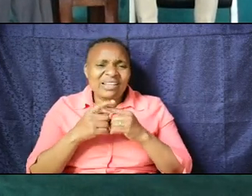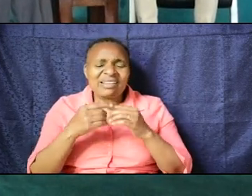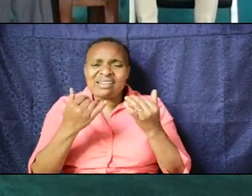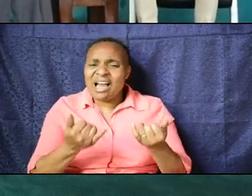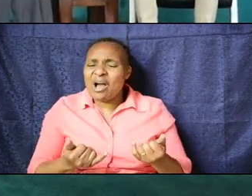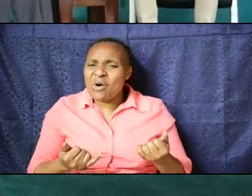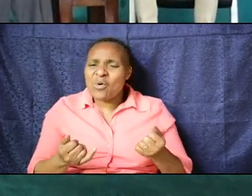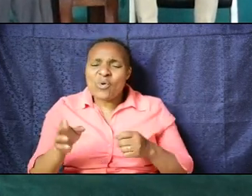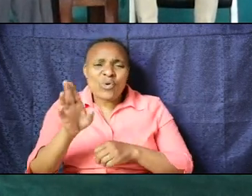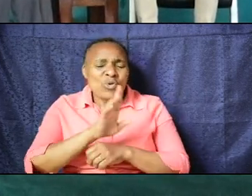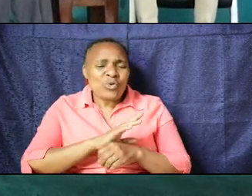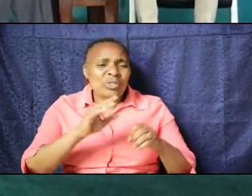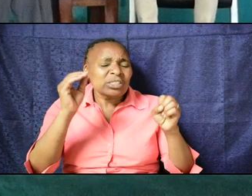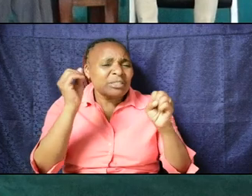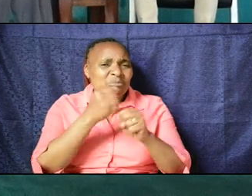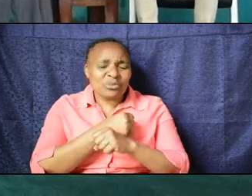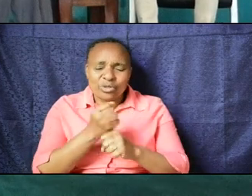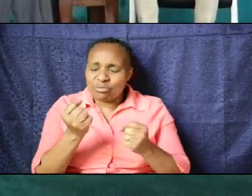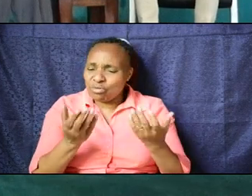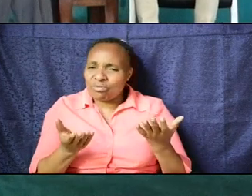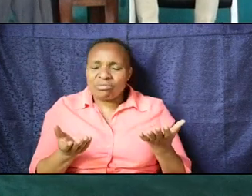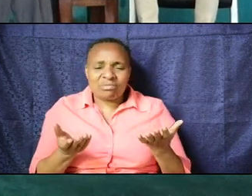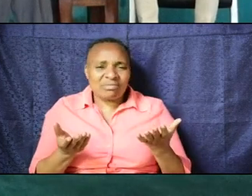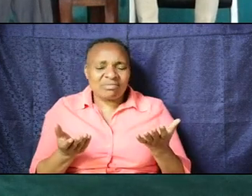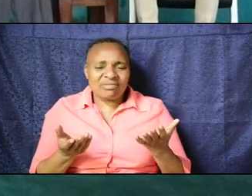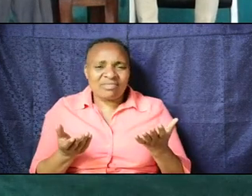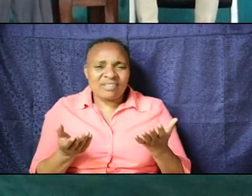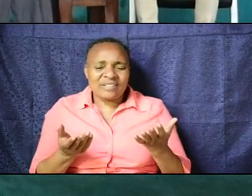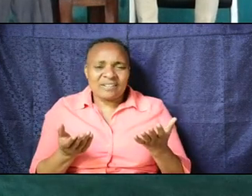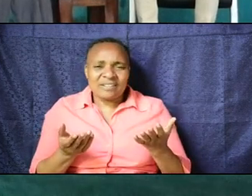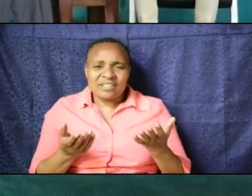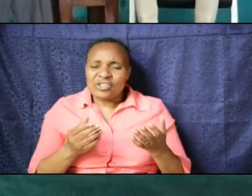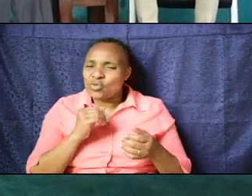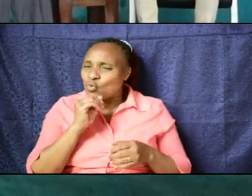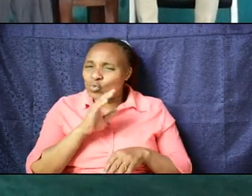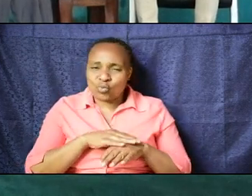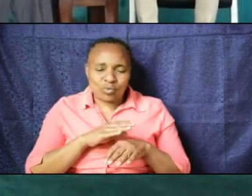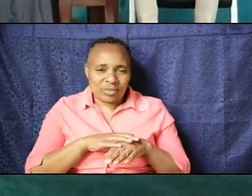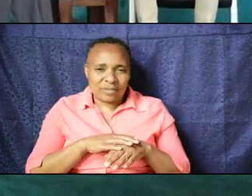it. You can't use it. Yeah. So, Grace,